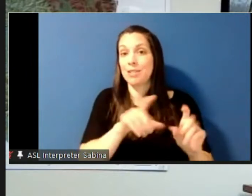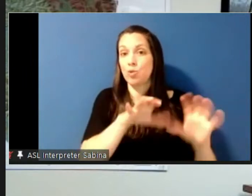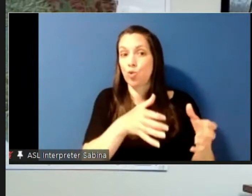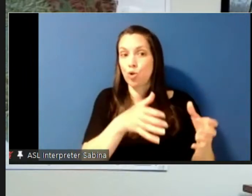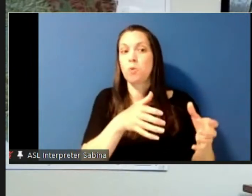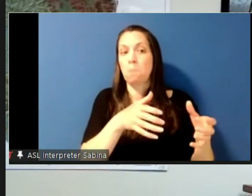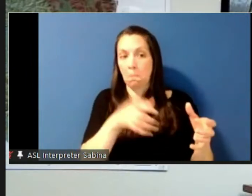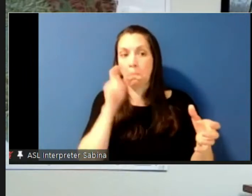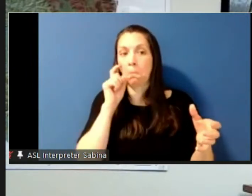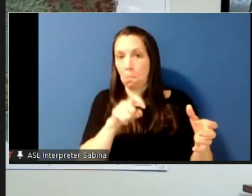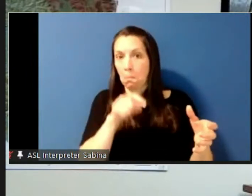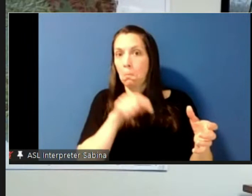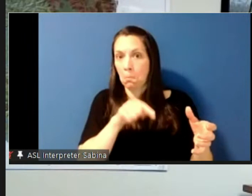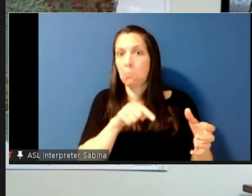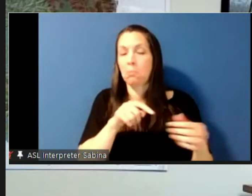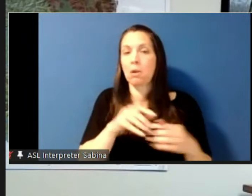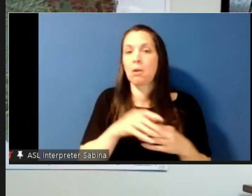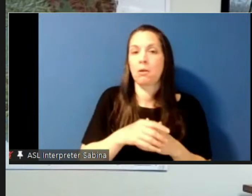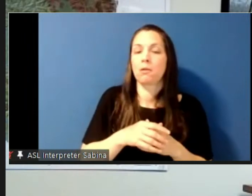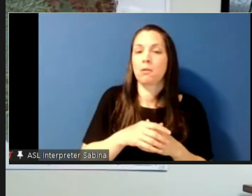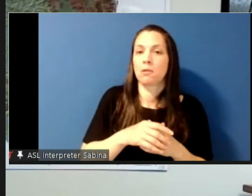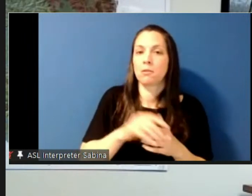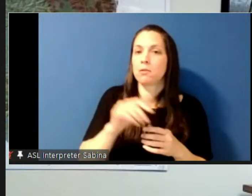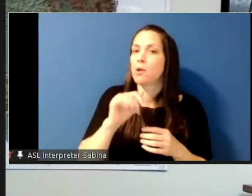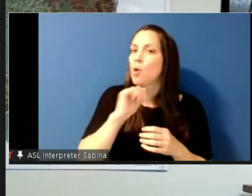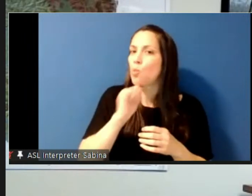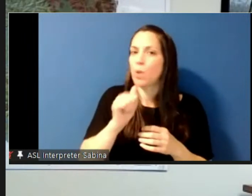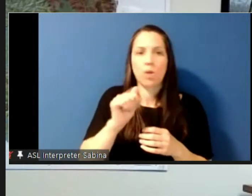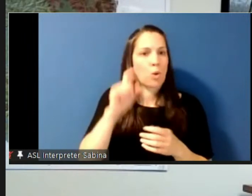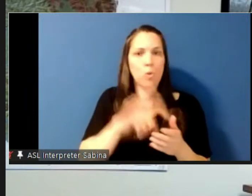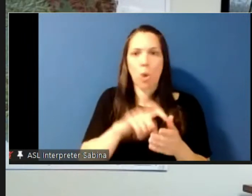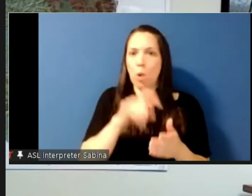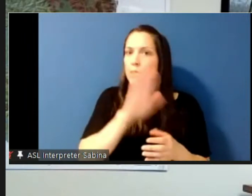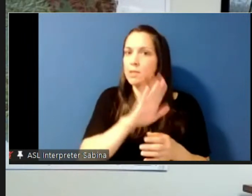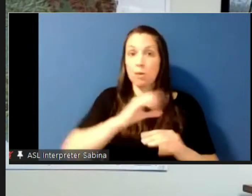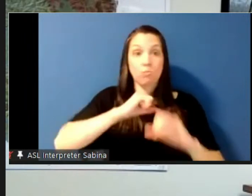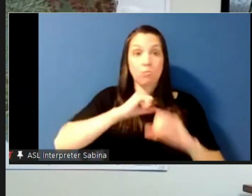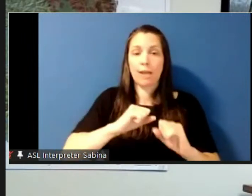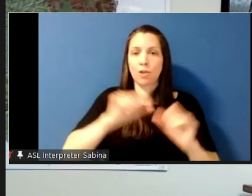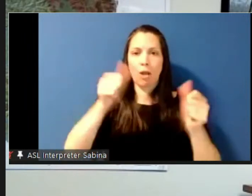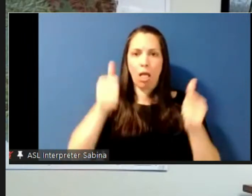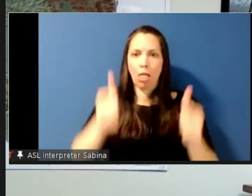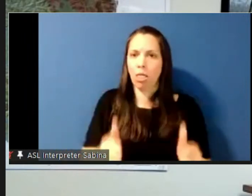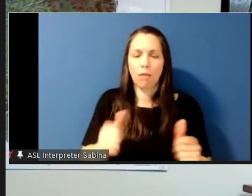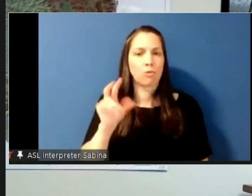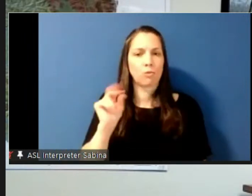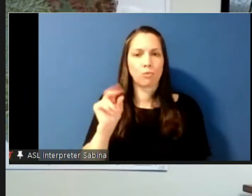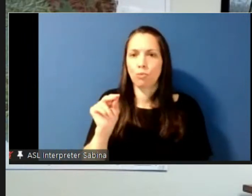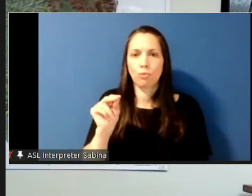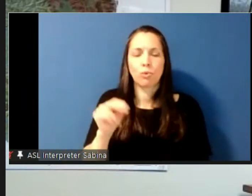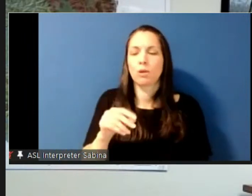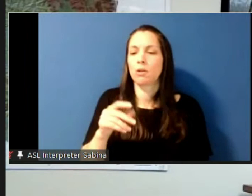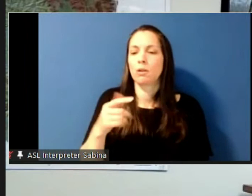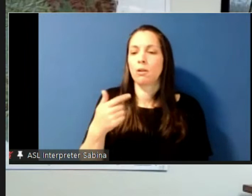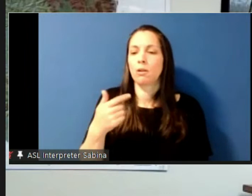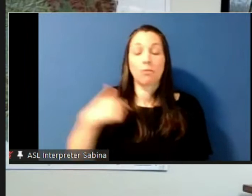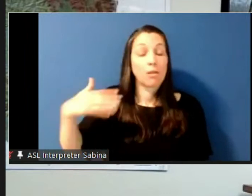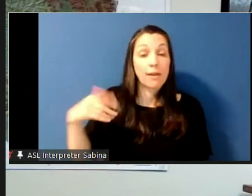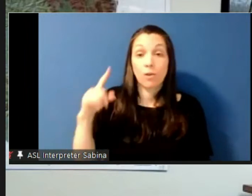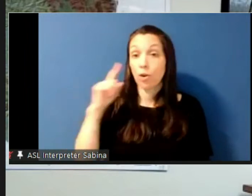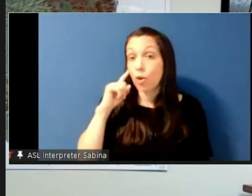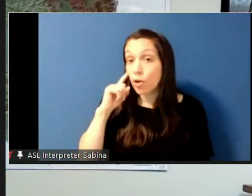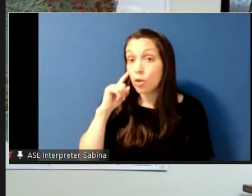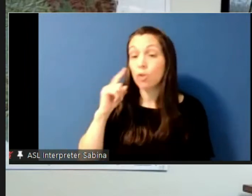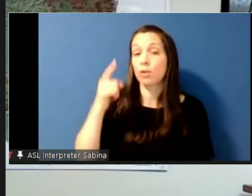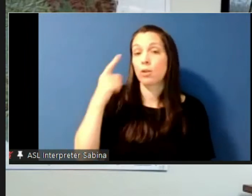immune decompensation. So I have not heard that we're expecting boosters because they're